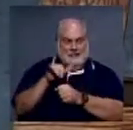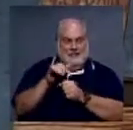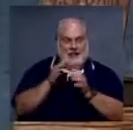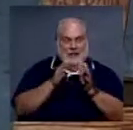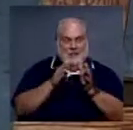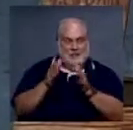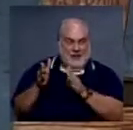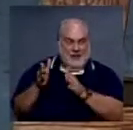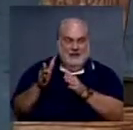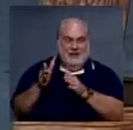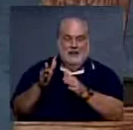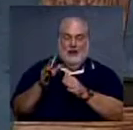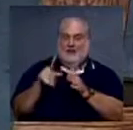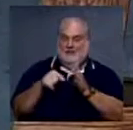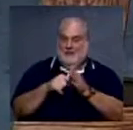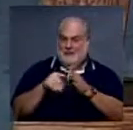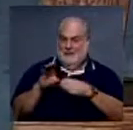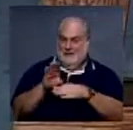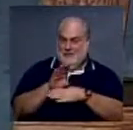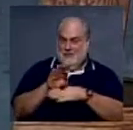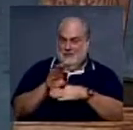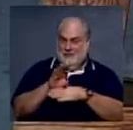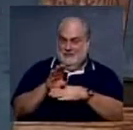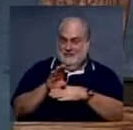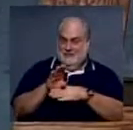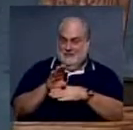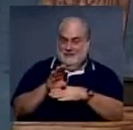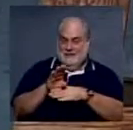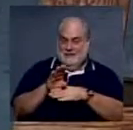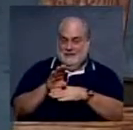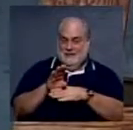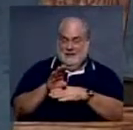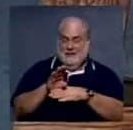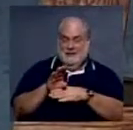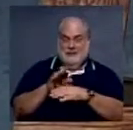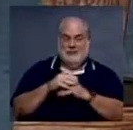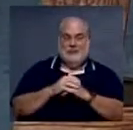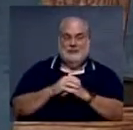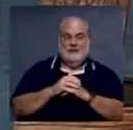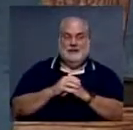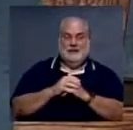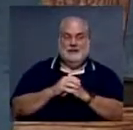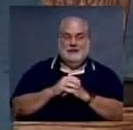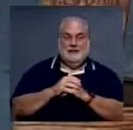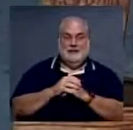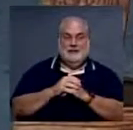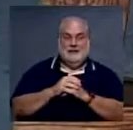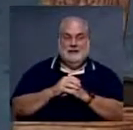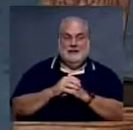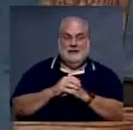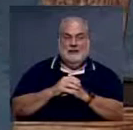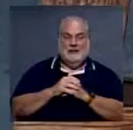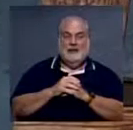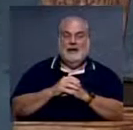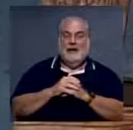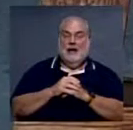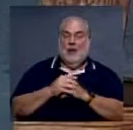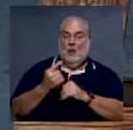planning, on our business. As a matter of fact, Roger Clark came in with a petition at the commissioners'